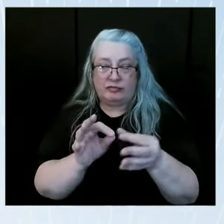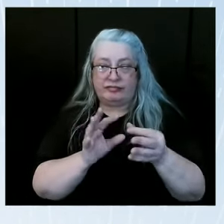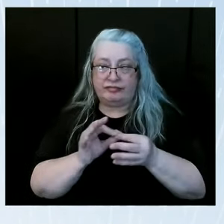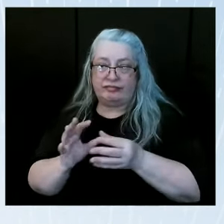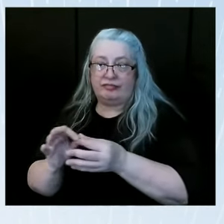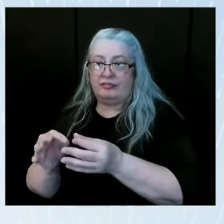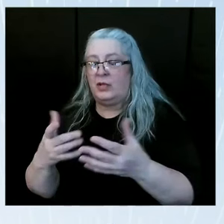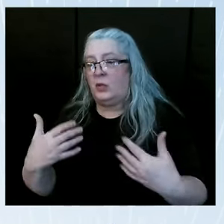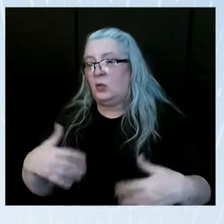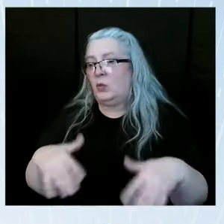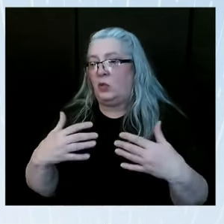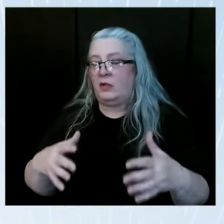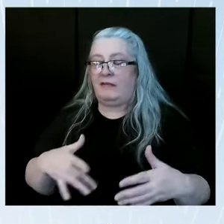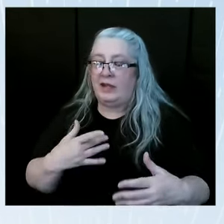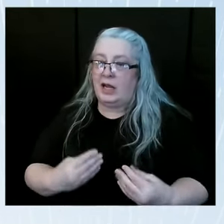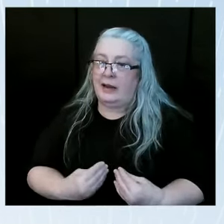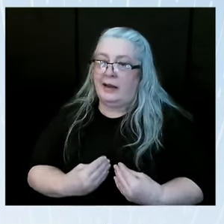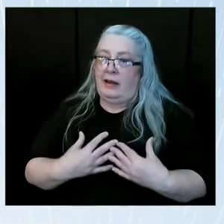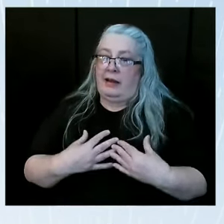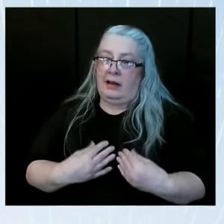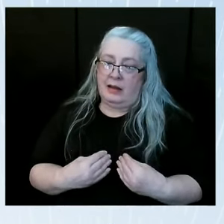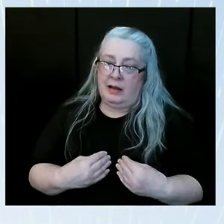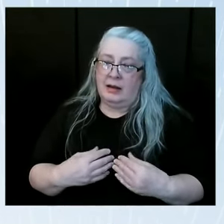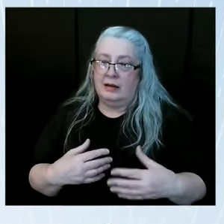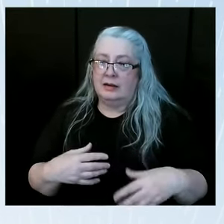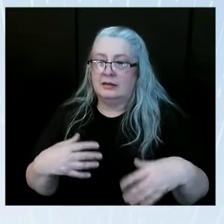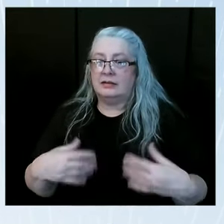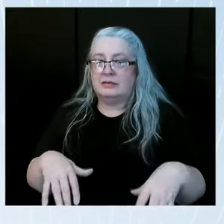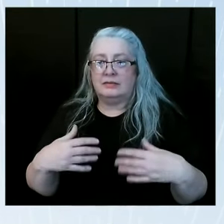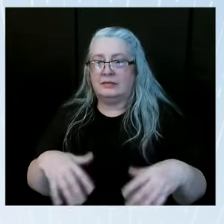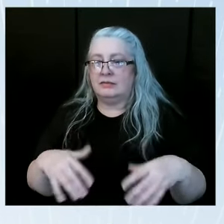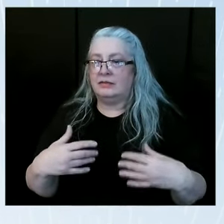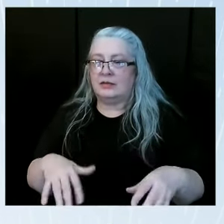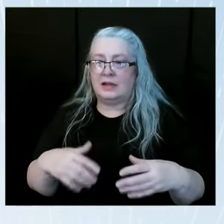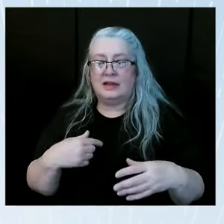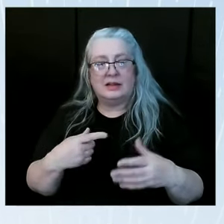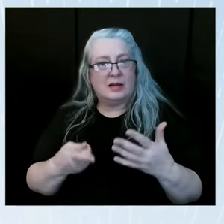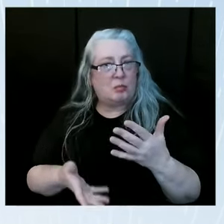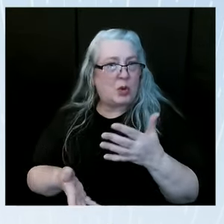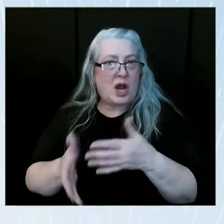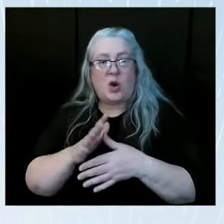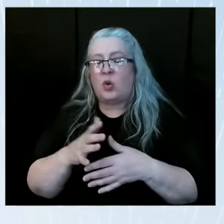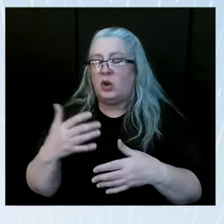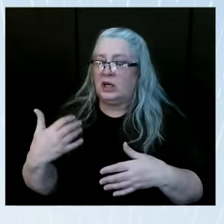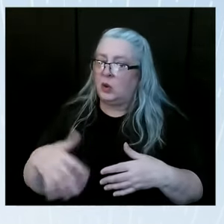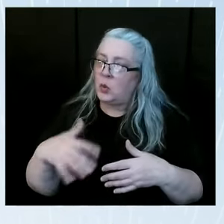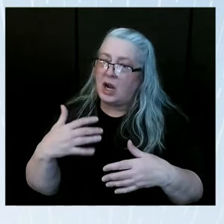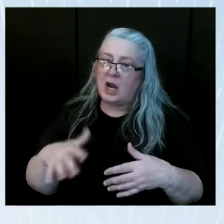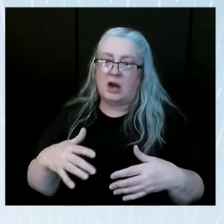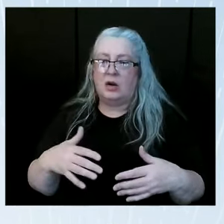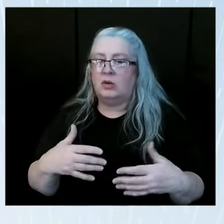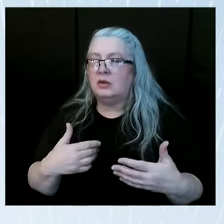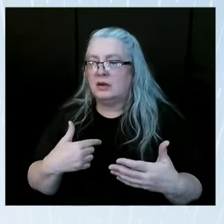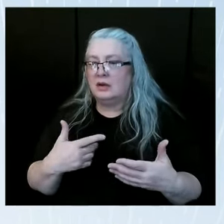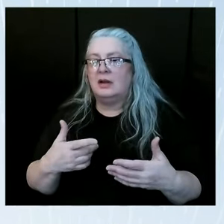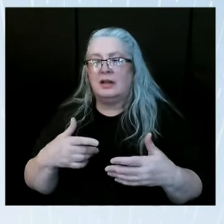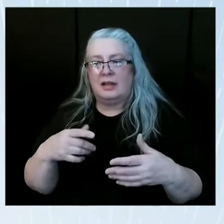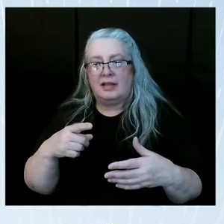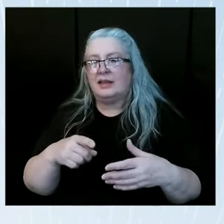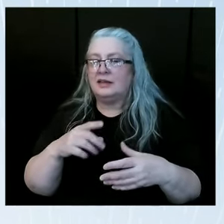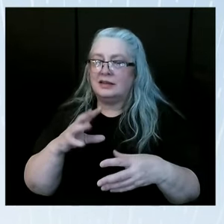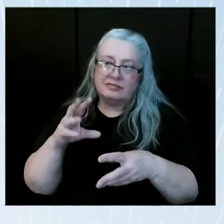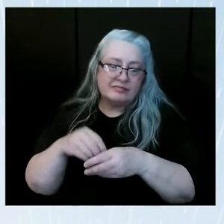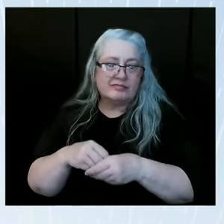embedded this work is into the DNA of all of our agencies in a way it just wasn't even a decade